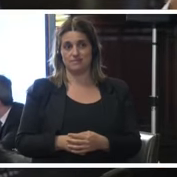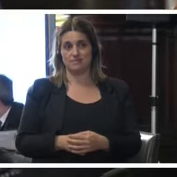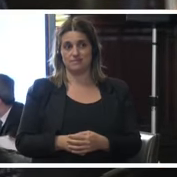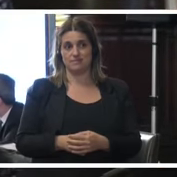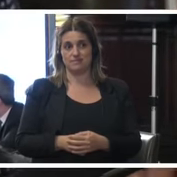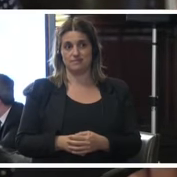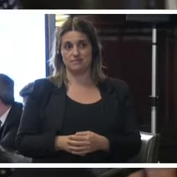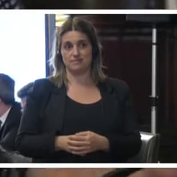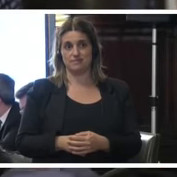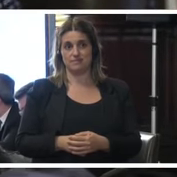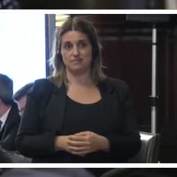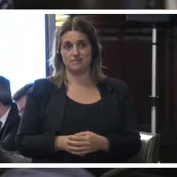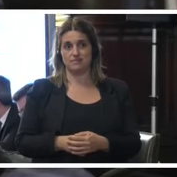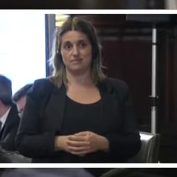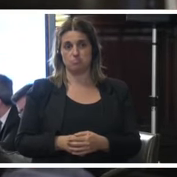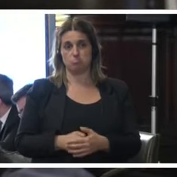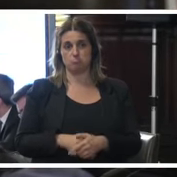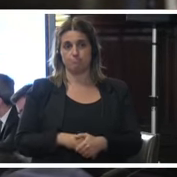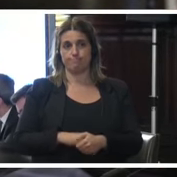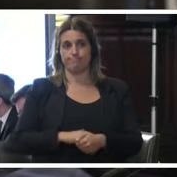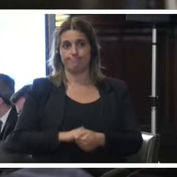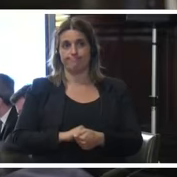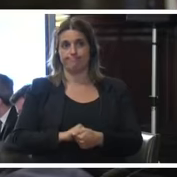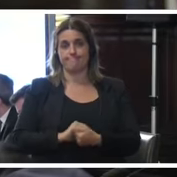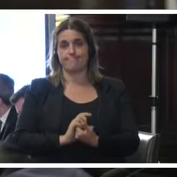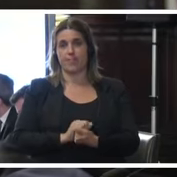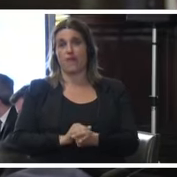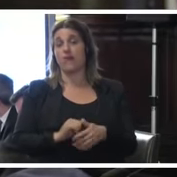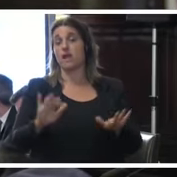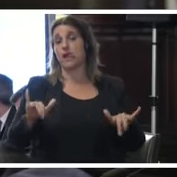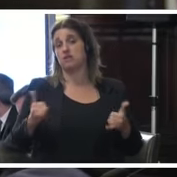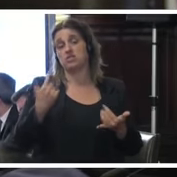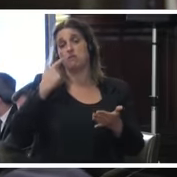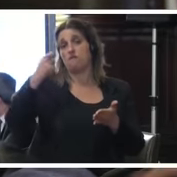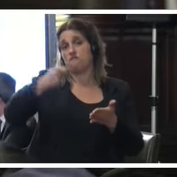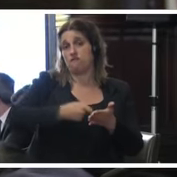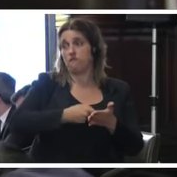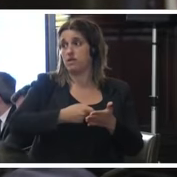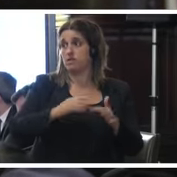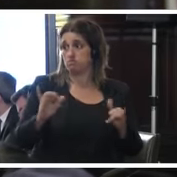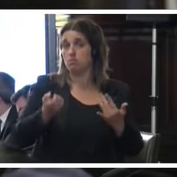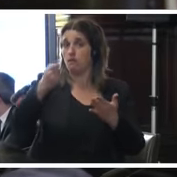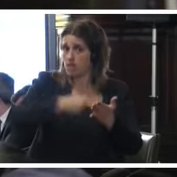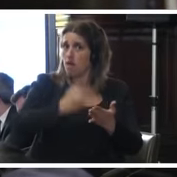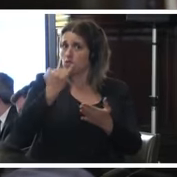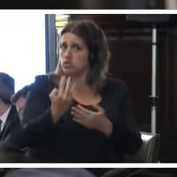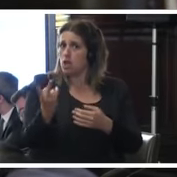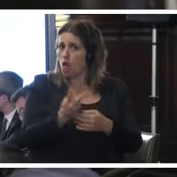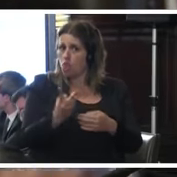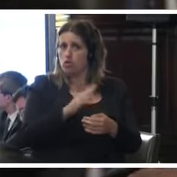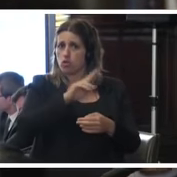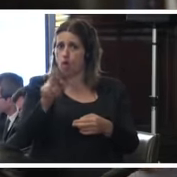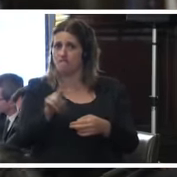Yeah. 3 seconds, Madam Chair. We have signed both conventions and we have sent them to Congress, so we hope they will be ratified soon enough.